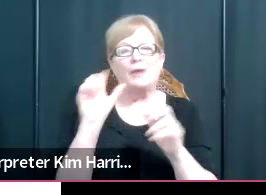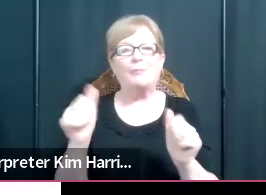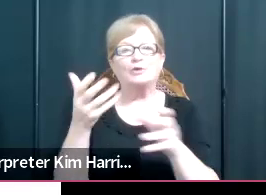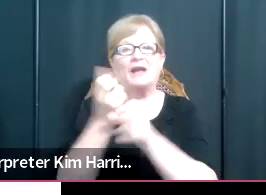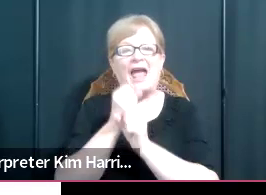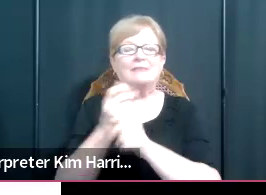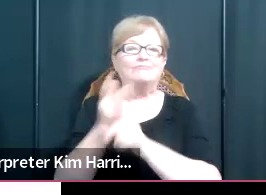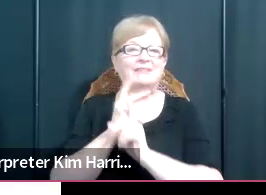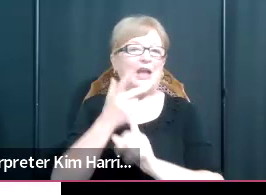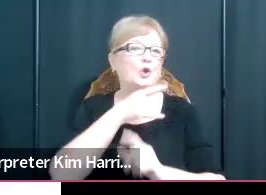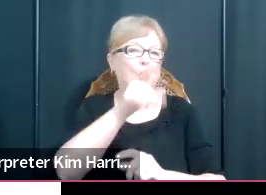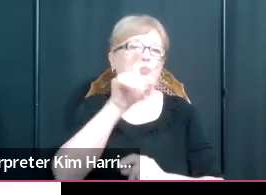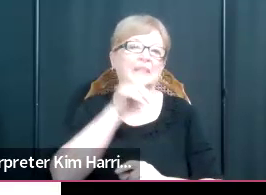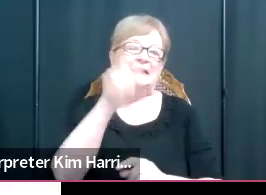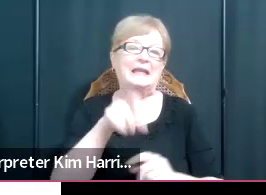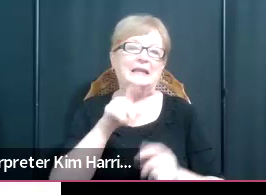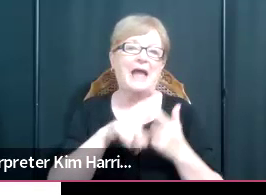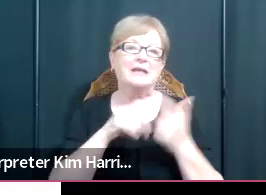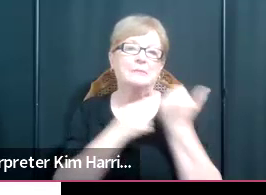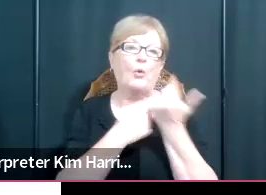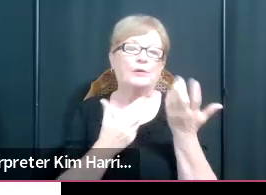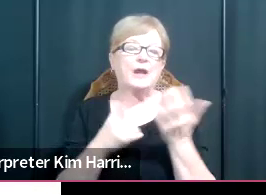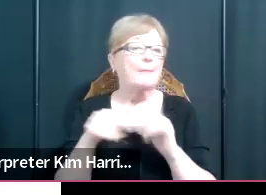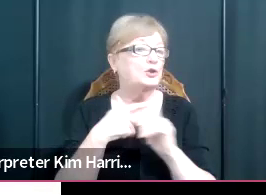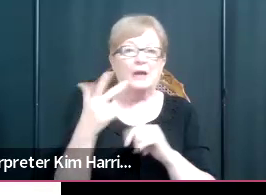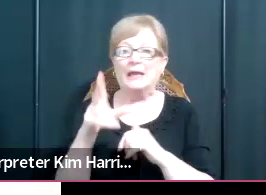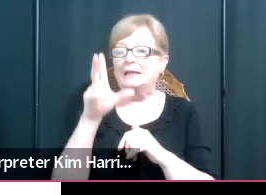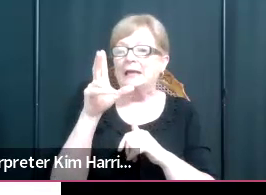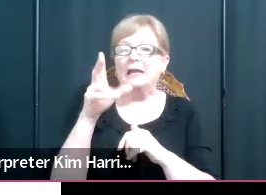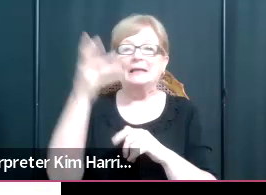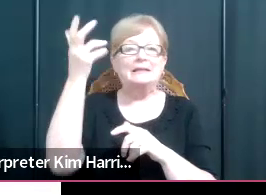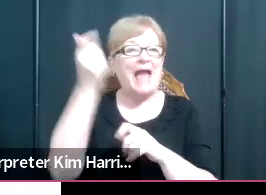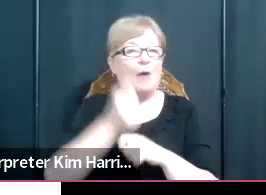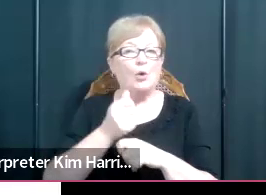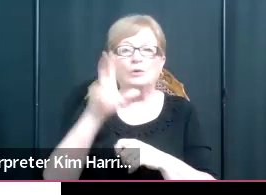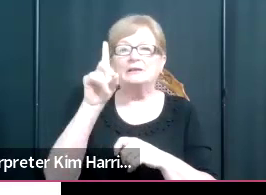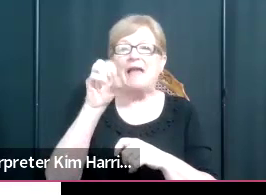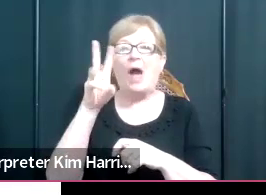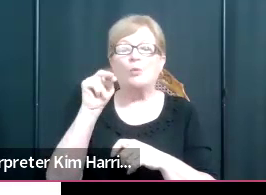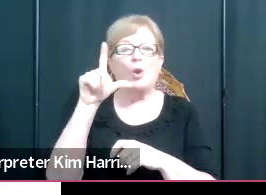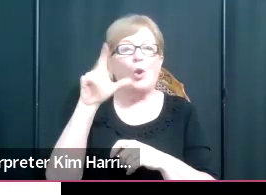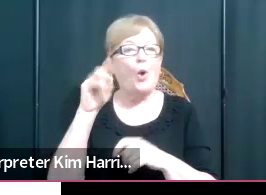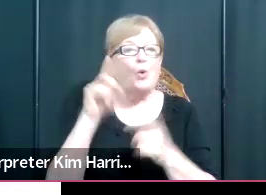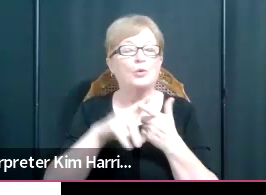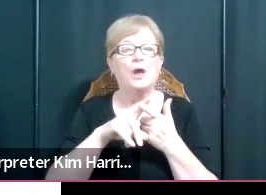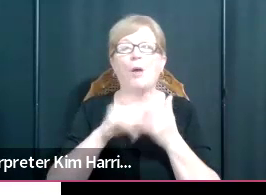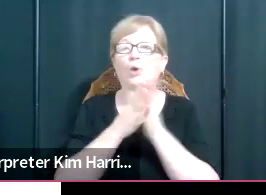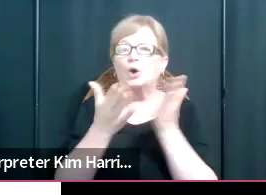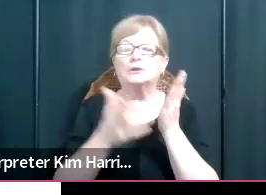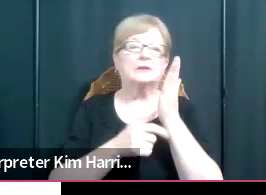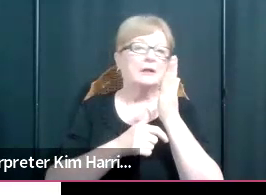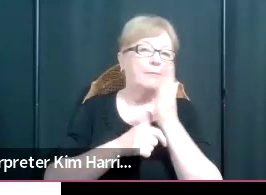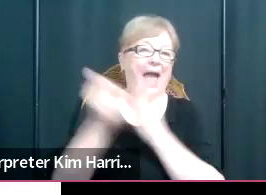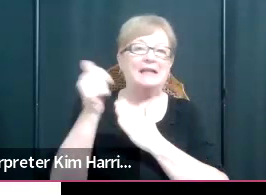state that you need that support, but you can download books and magazines and journal articles and those kind of things through that.